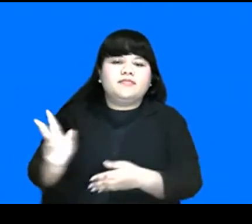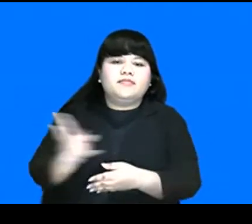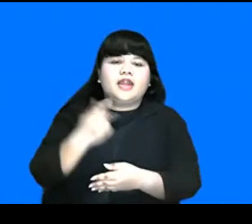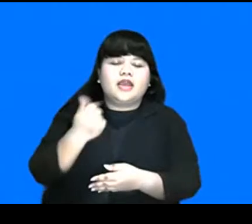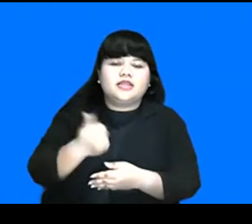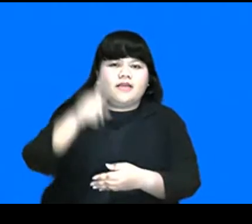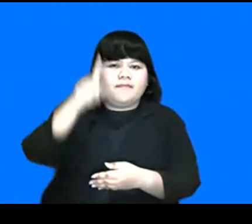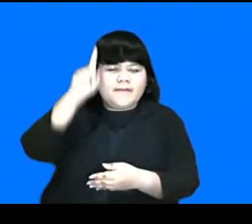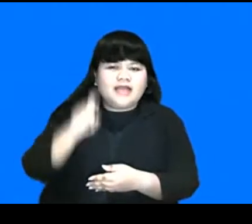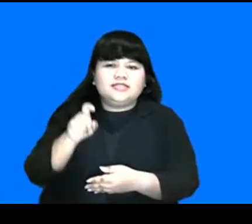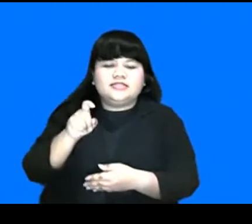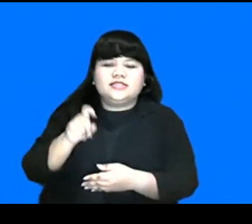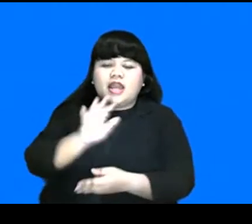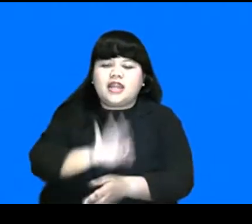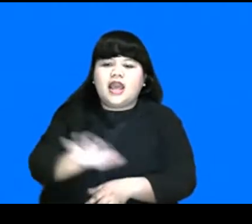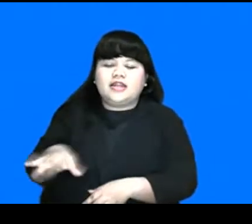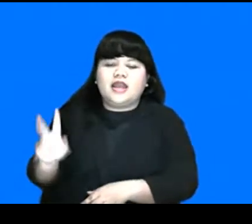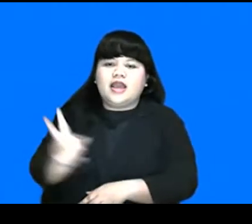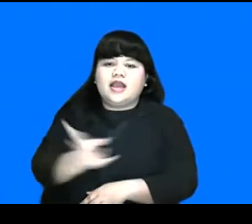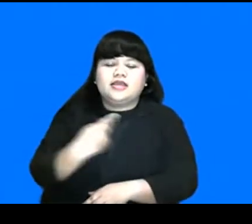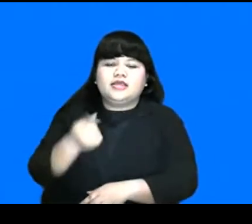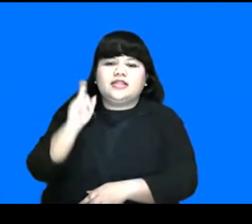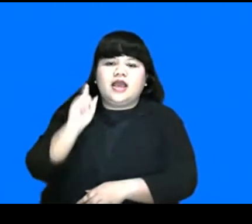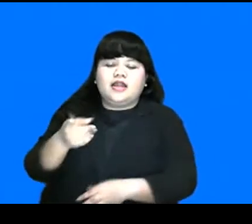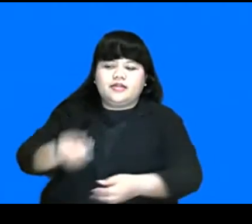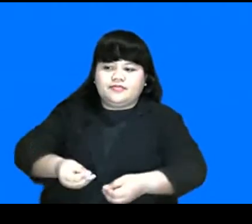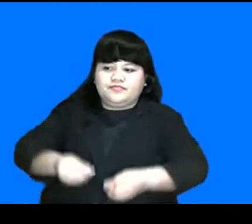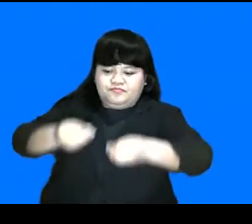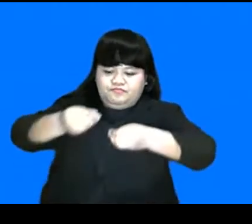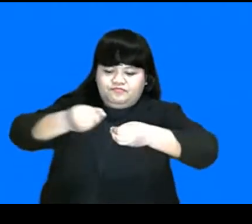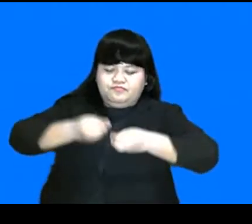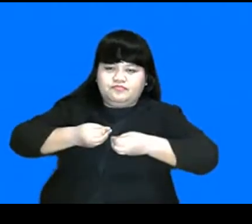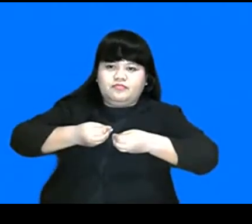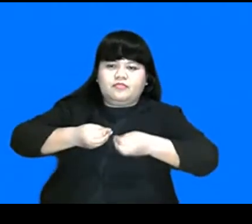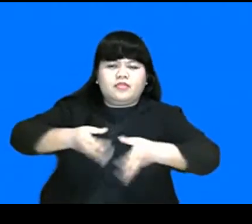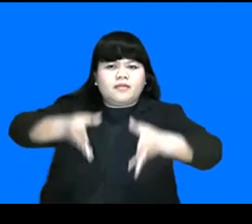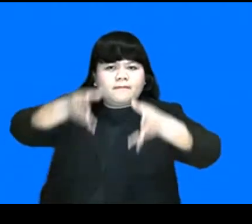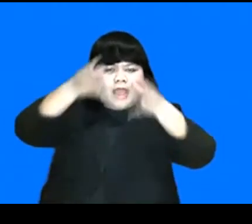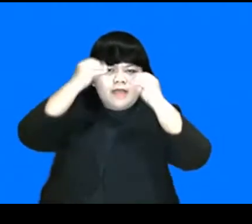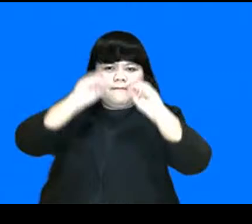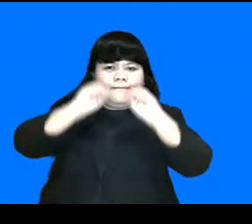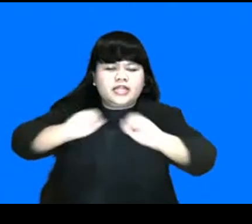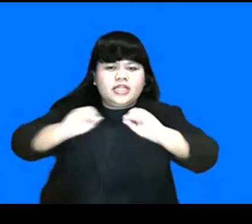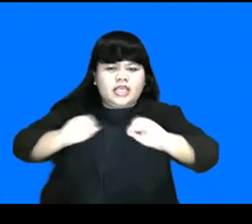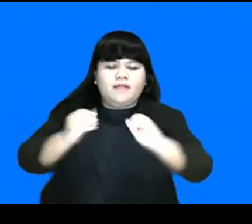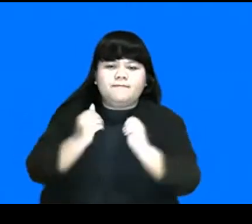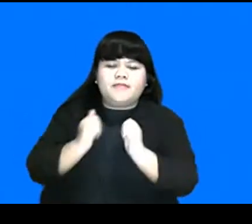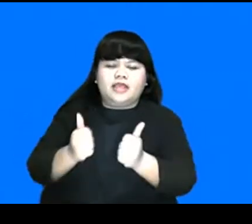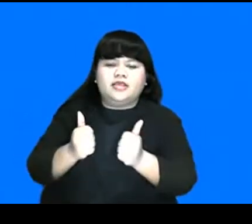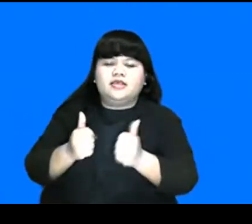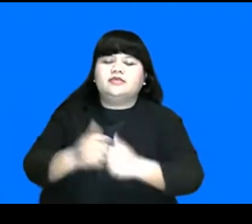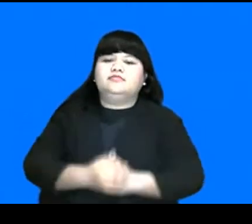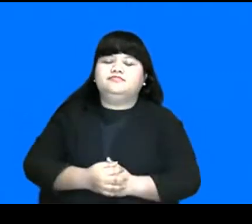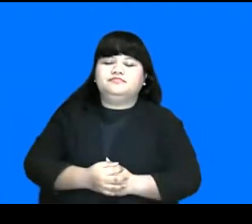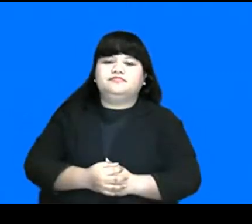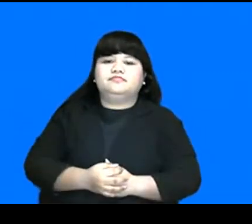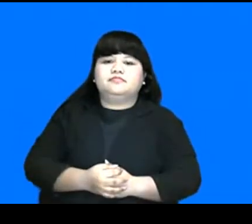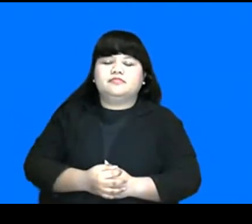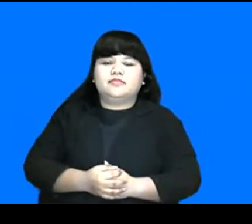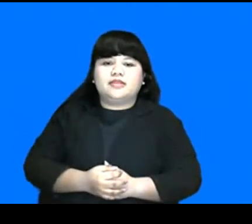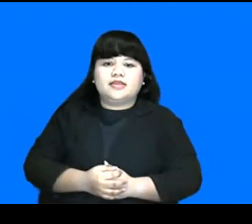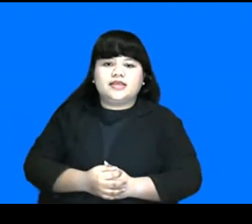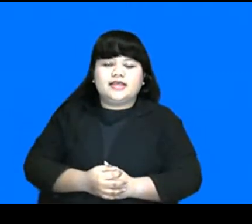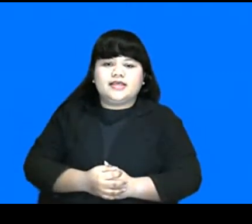I can go to my parliament and my democratically elected government to ensure that my children get good